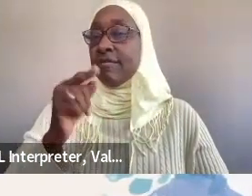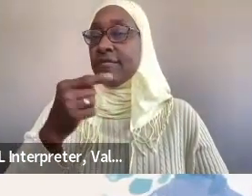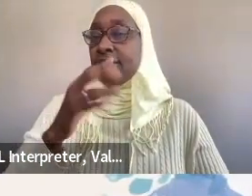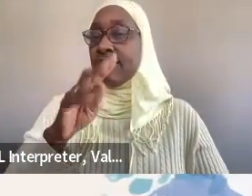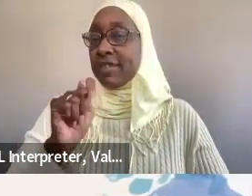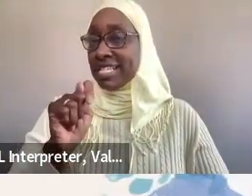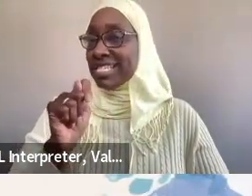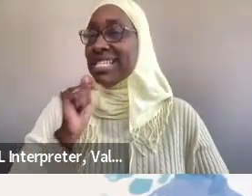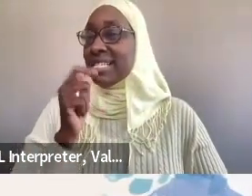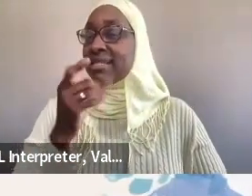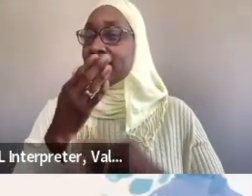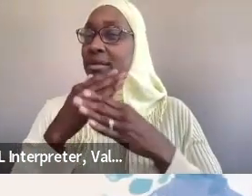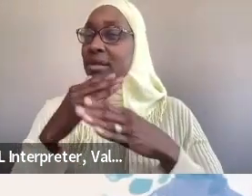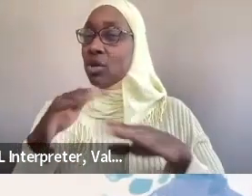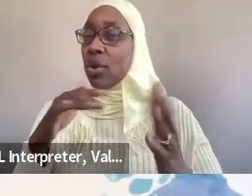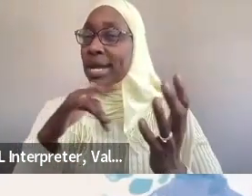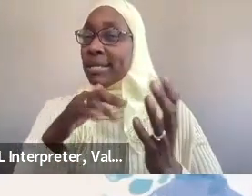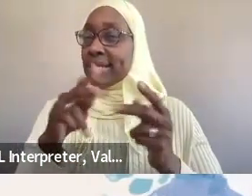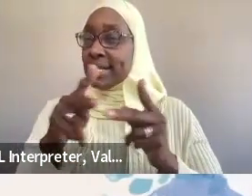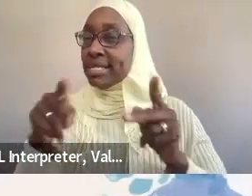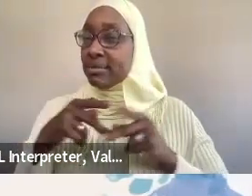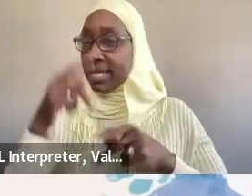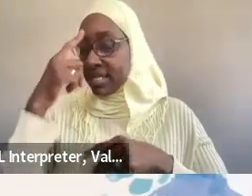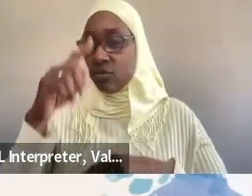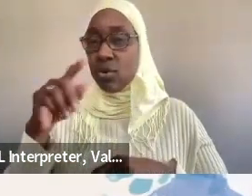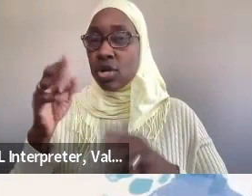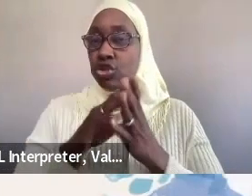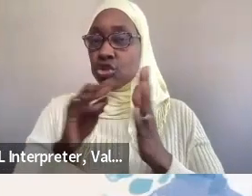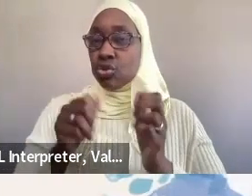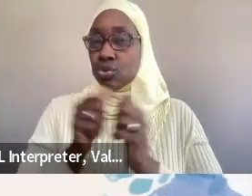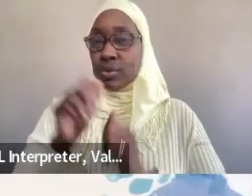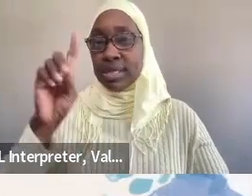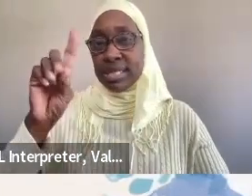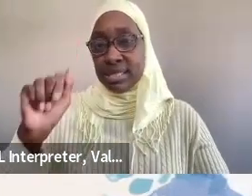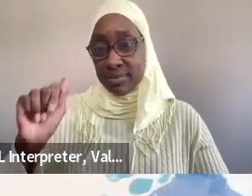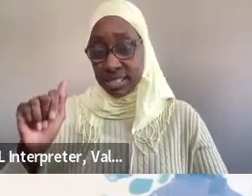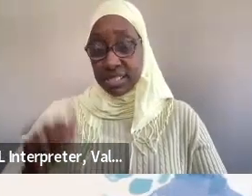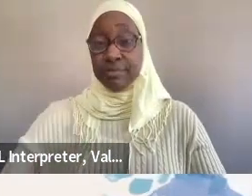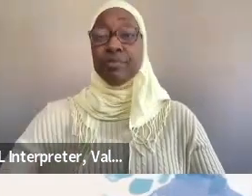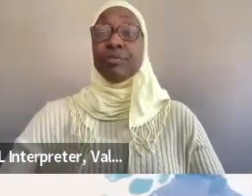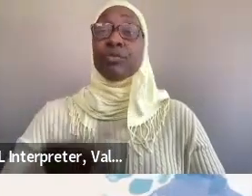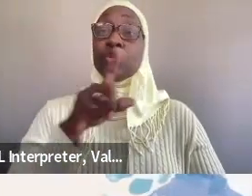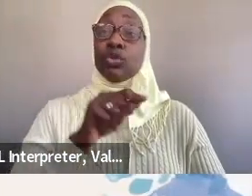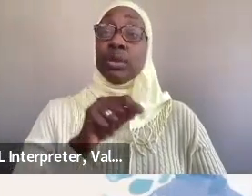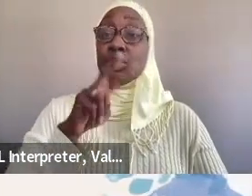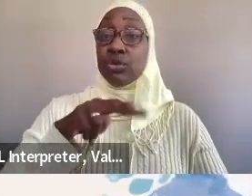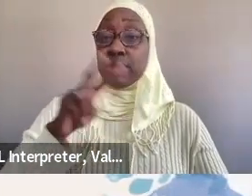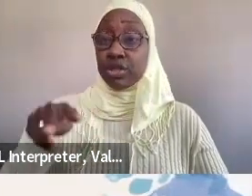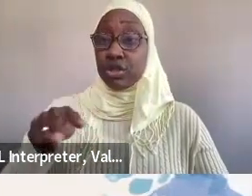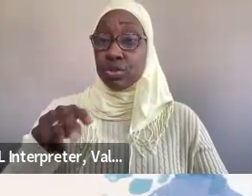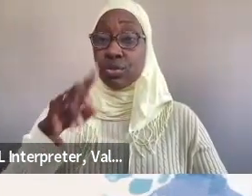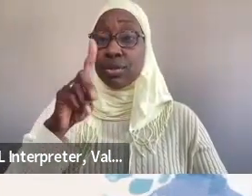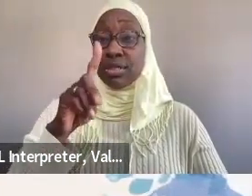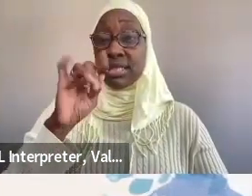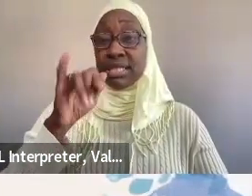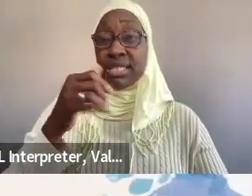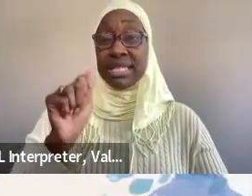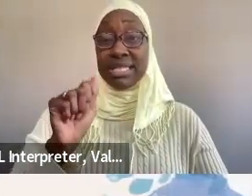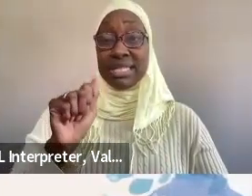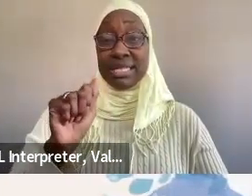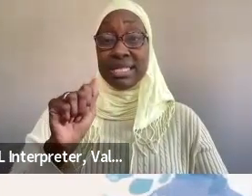able to use. So that was definitely one of our accomplishments as well. And then in 2022, DJAF was founded, Disability Justice as Public